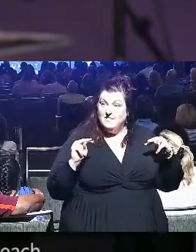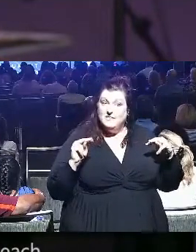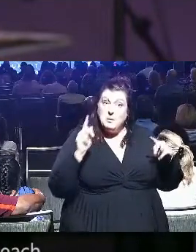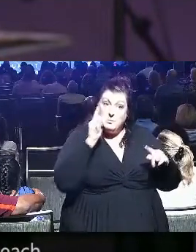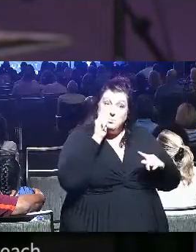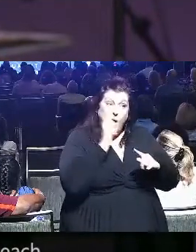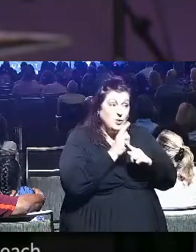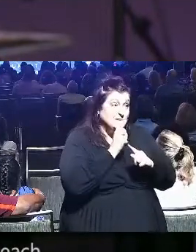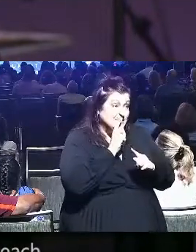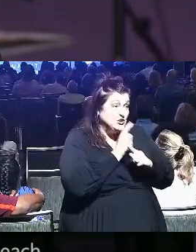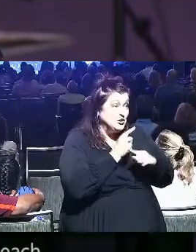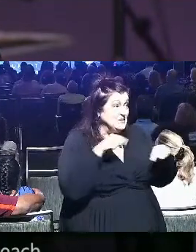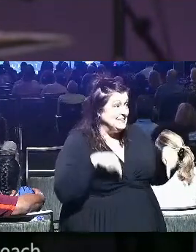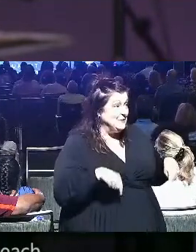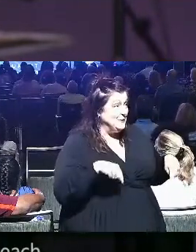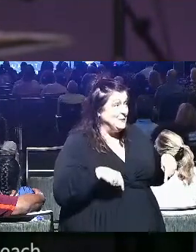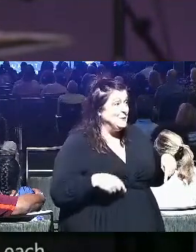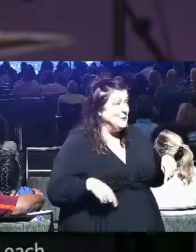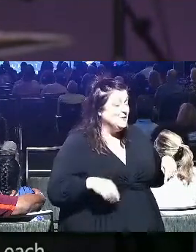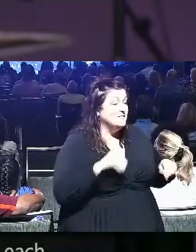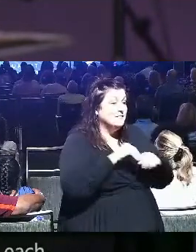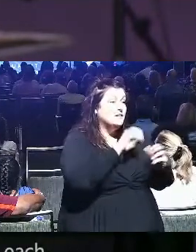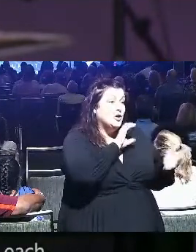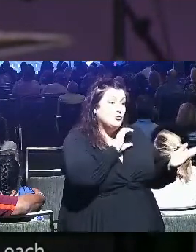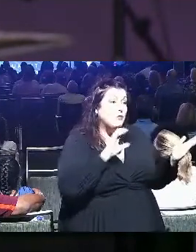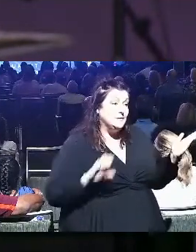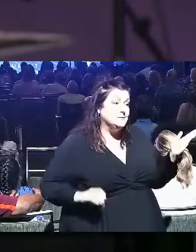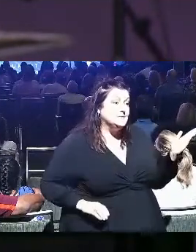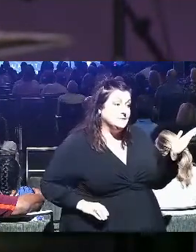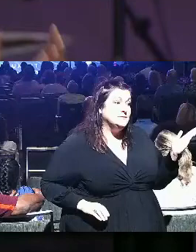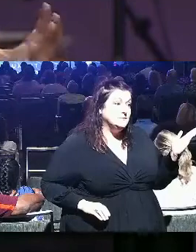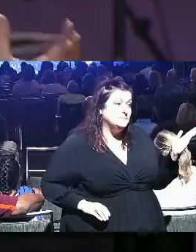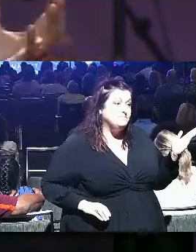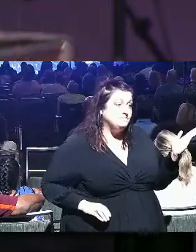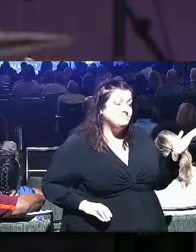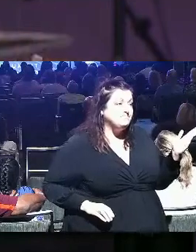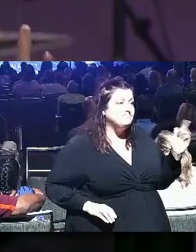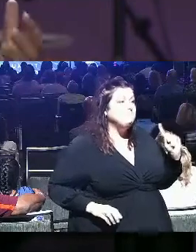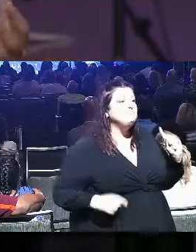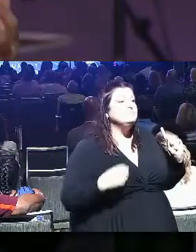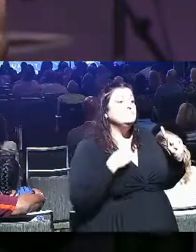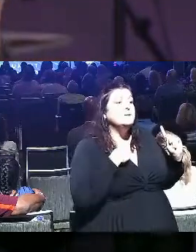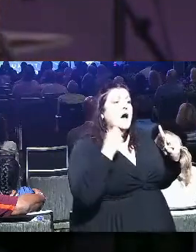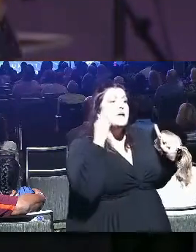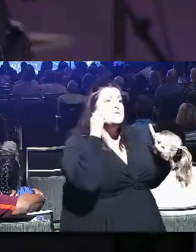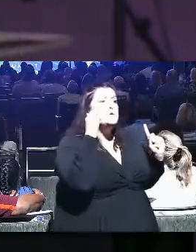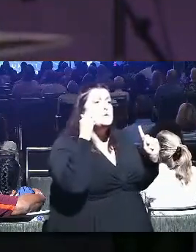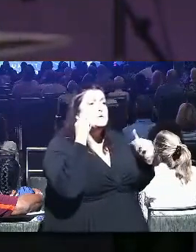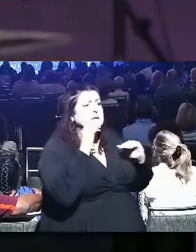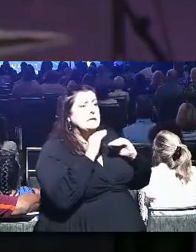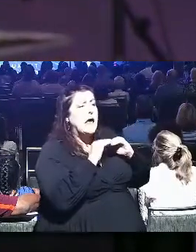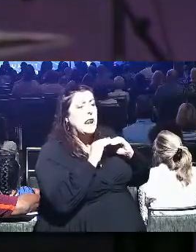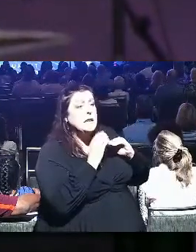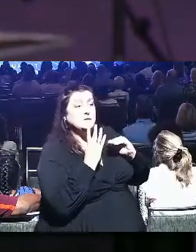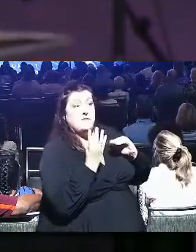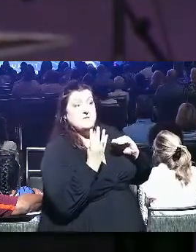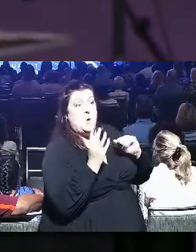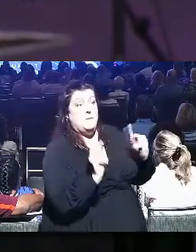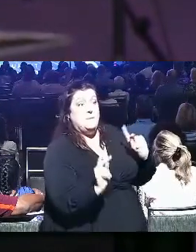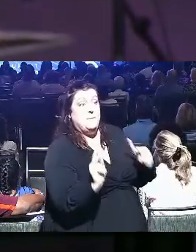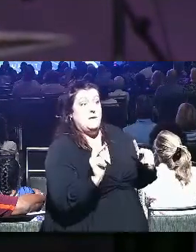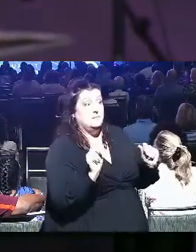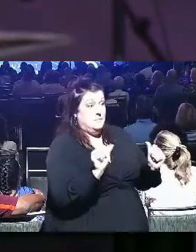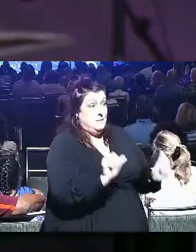and sisters in Christ. In fact, I have heard that at least four people have